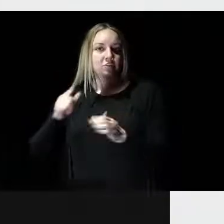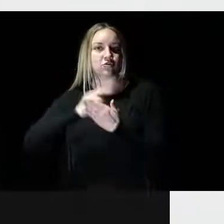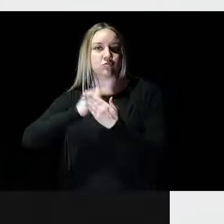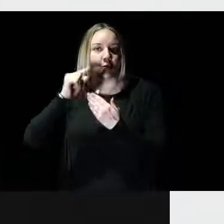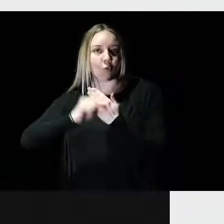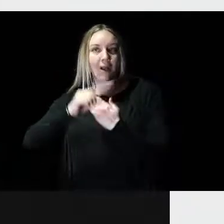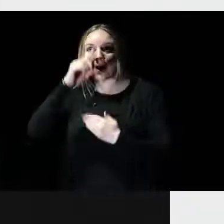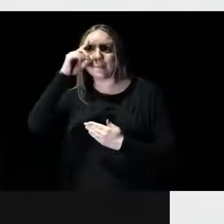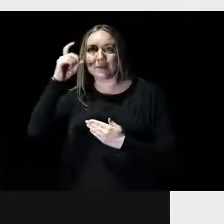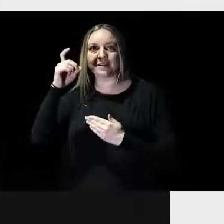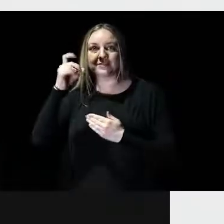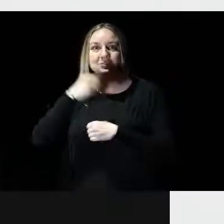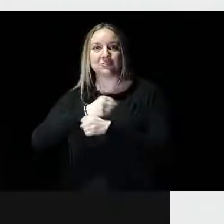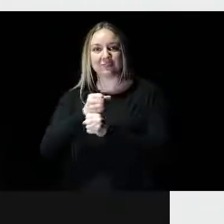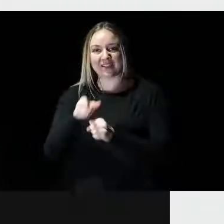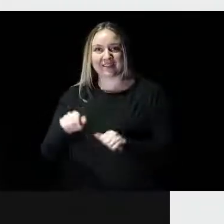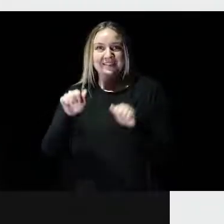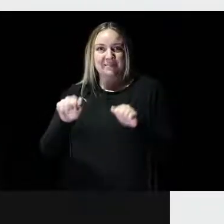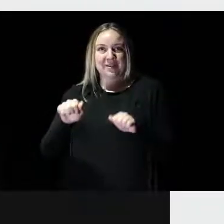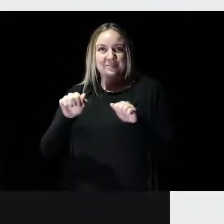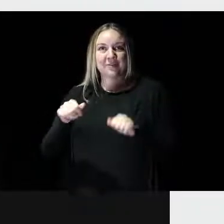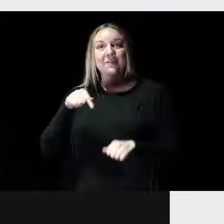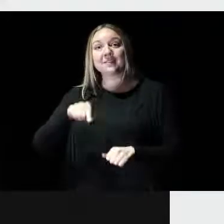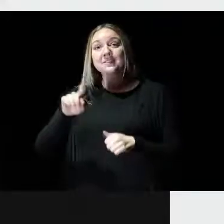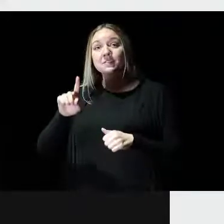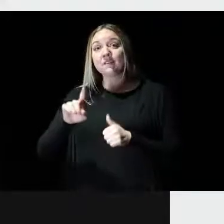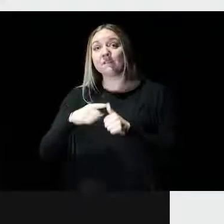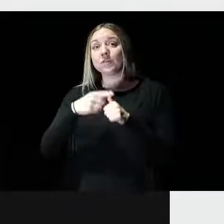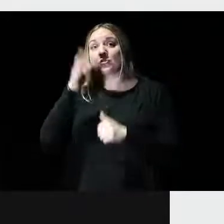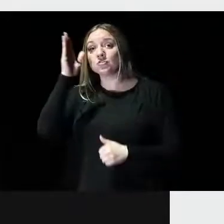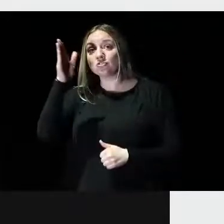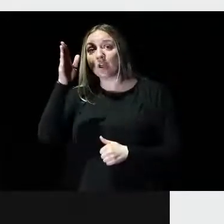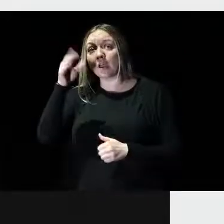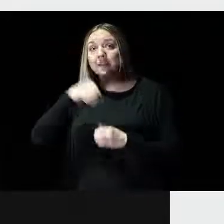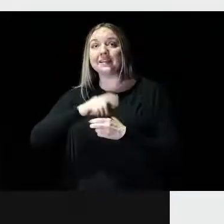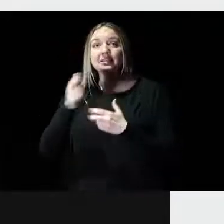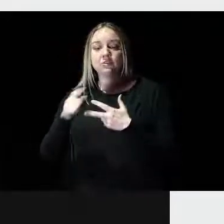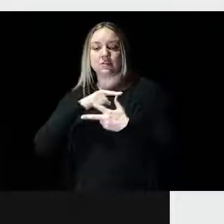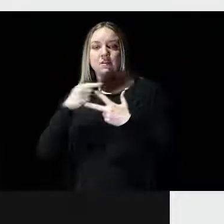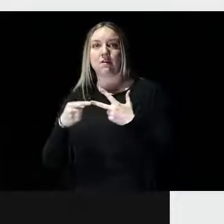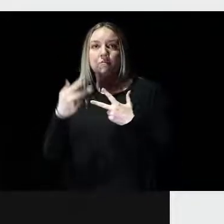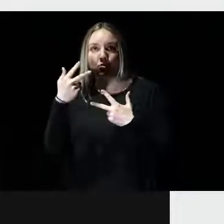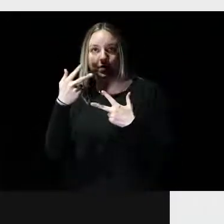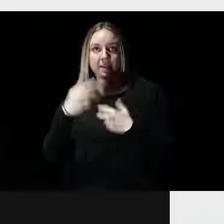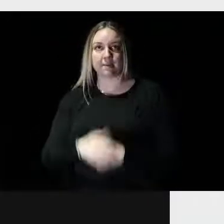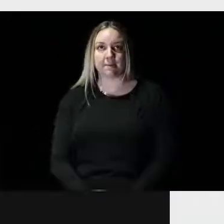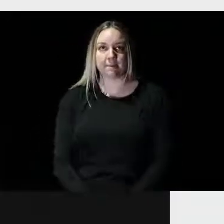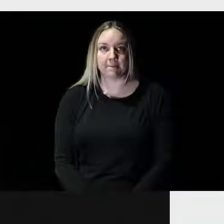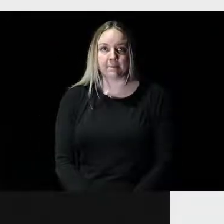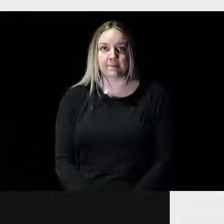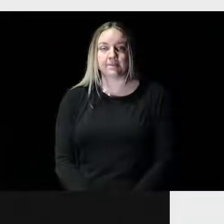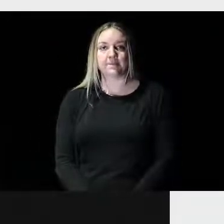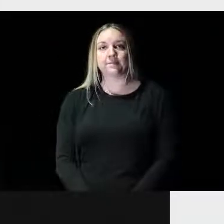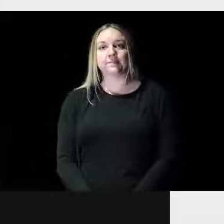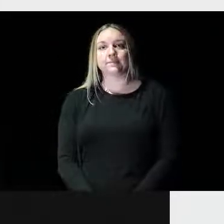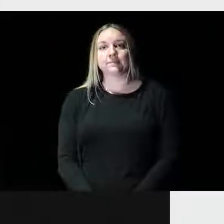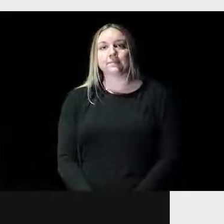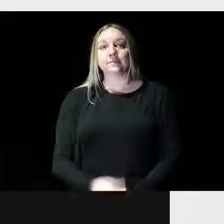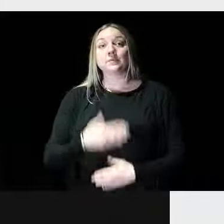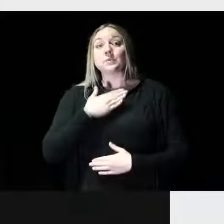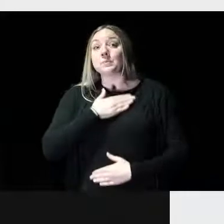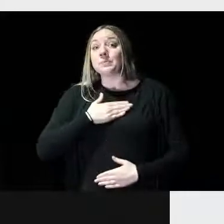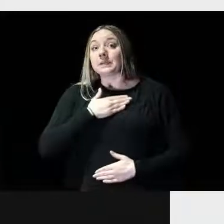lecture the first in a series of 3 talks that will address the next 50 years of the RIT campus. Please look